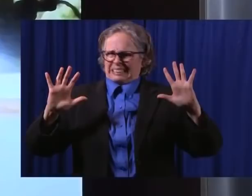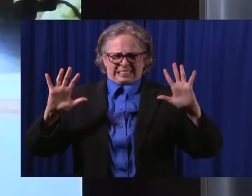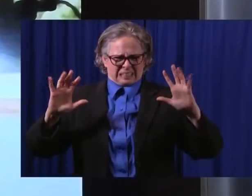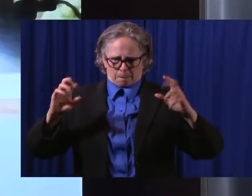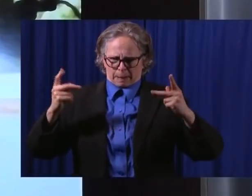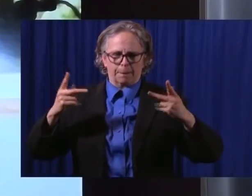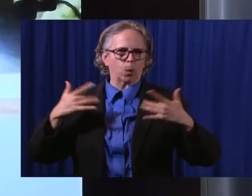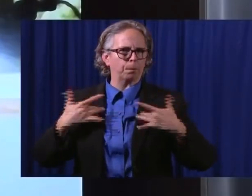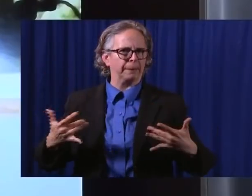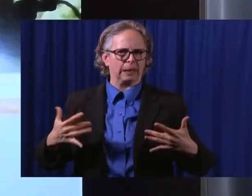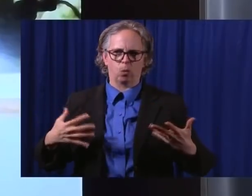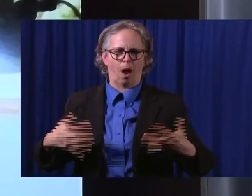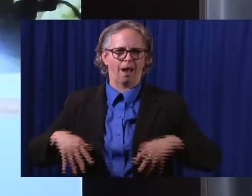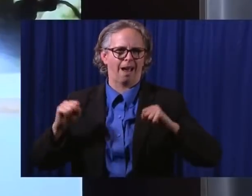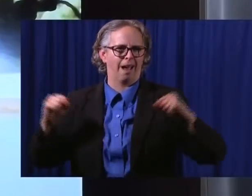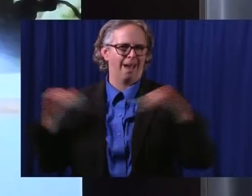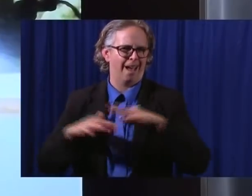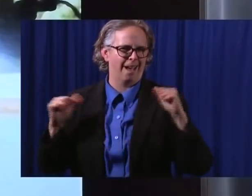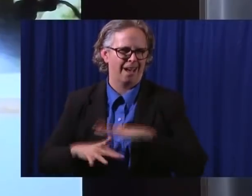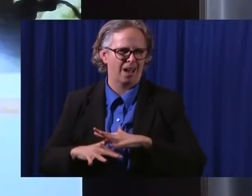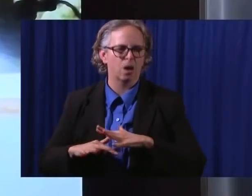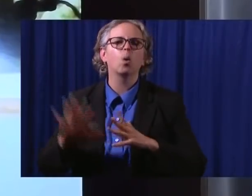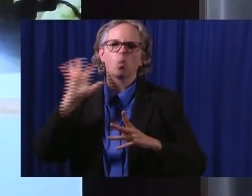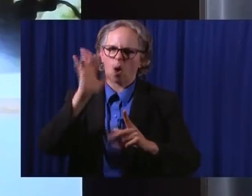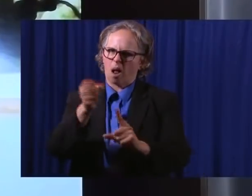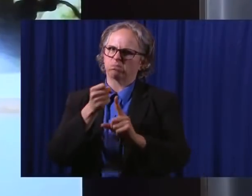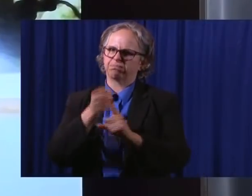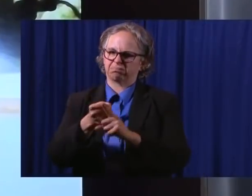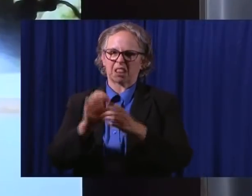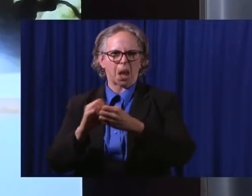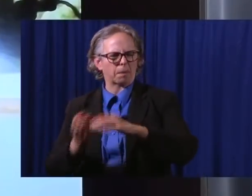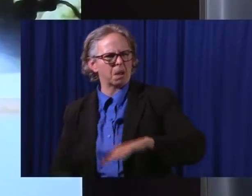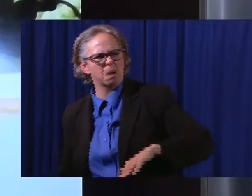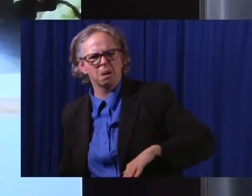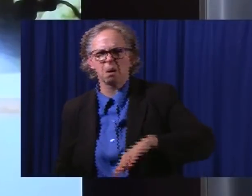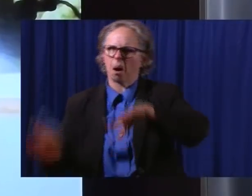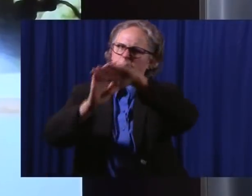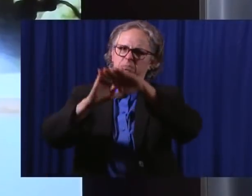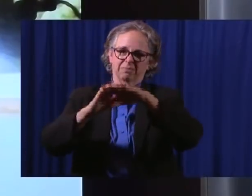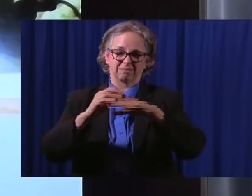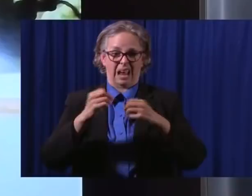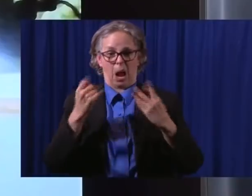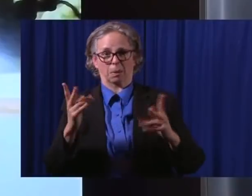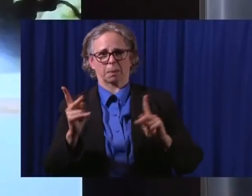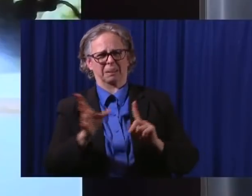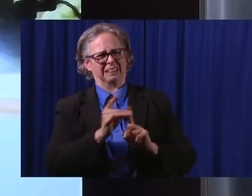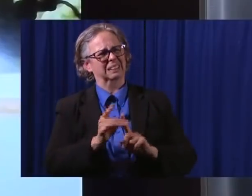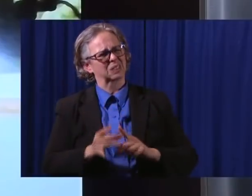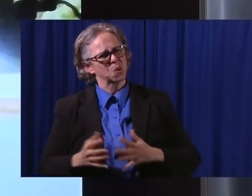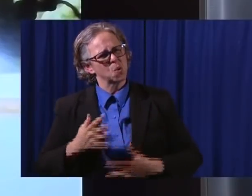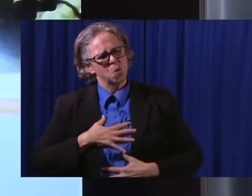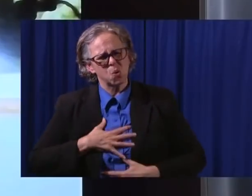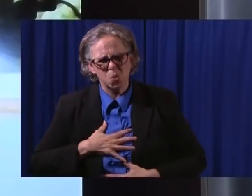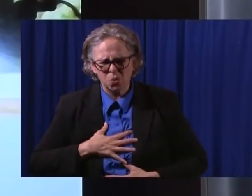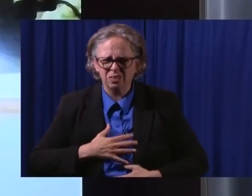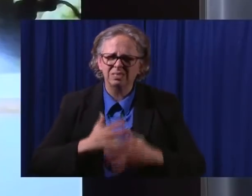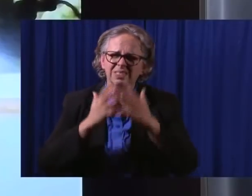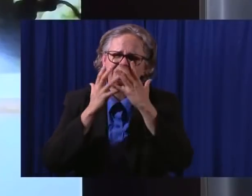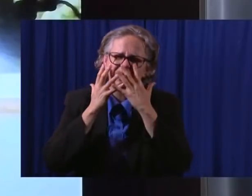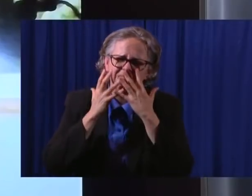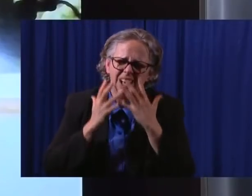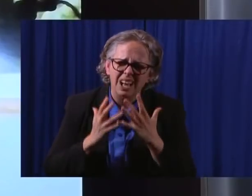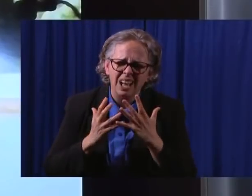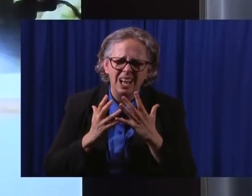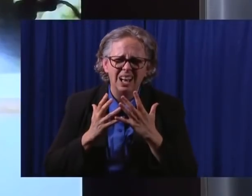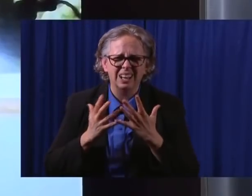continued increases in the cases, which makes us sad because we think this is something we could prevent in so many ways with just